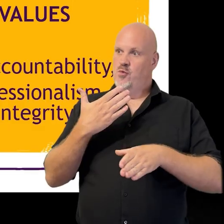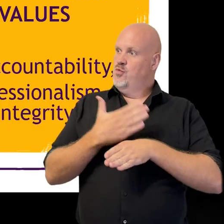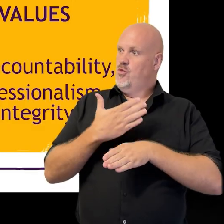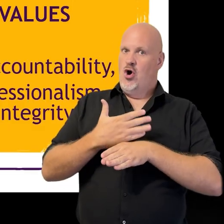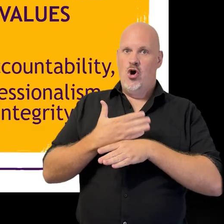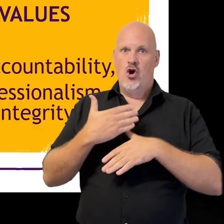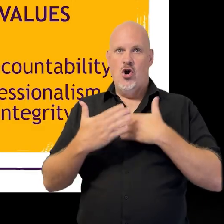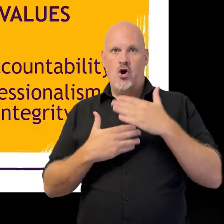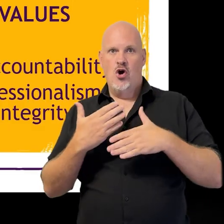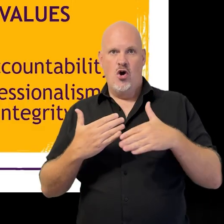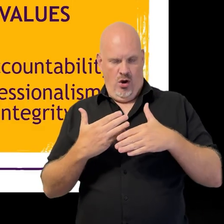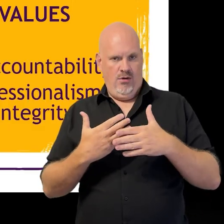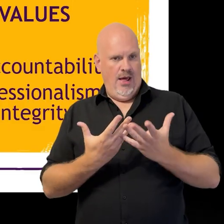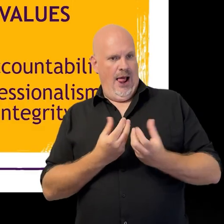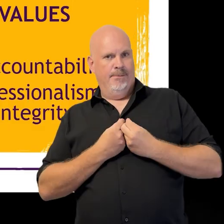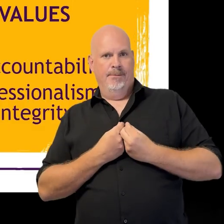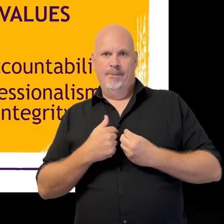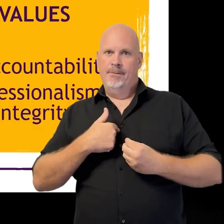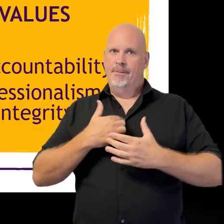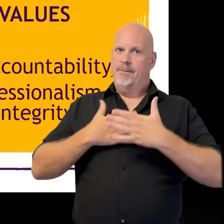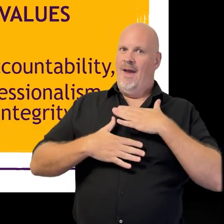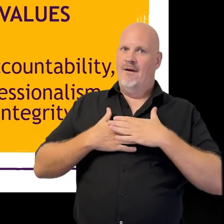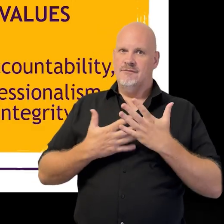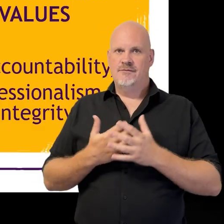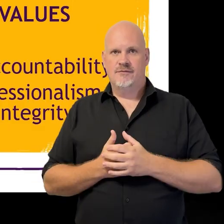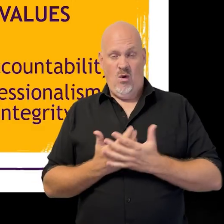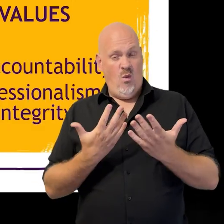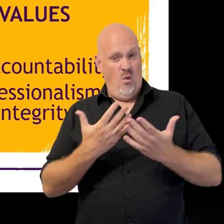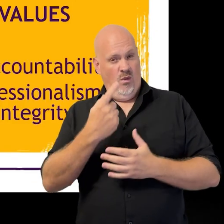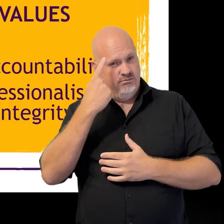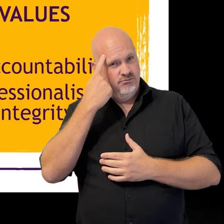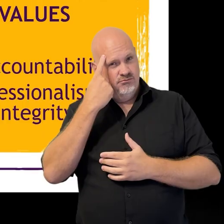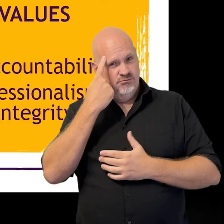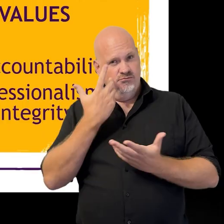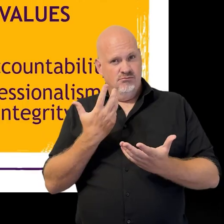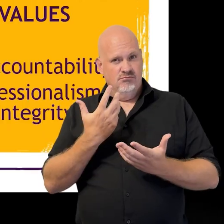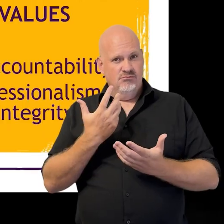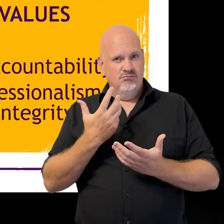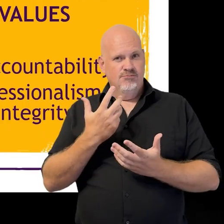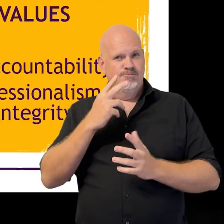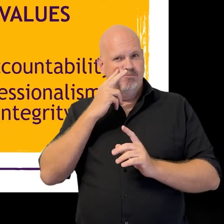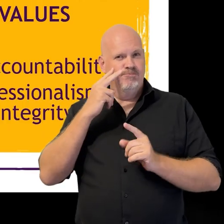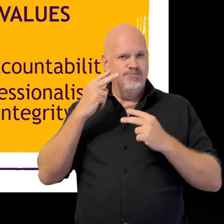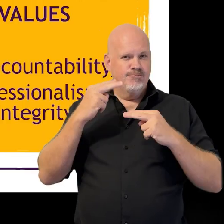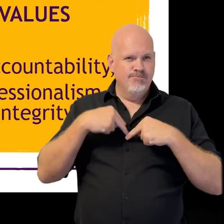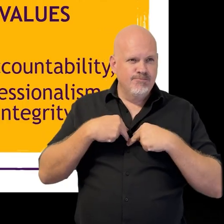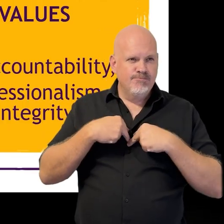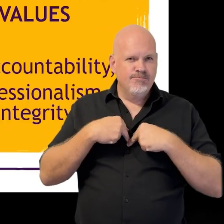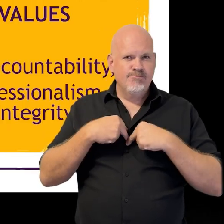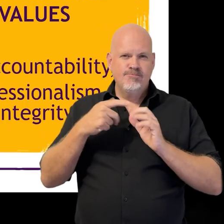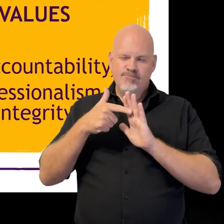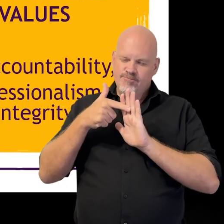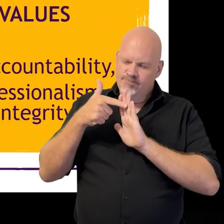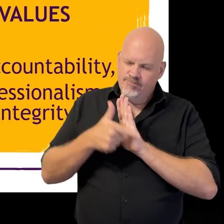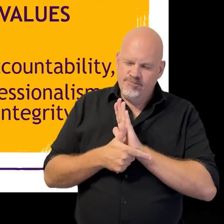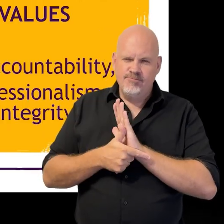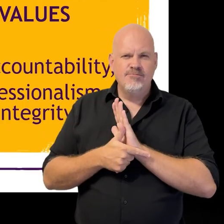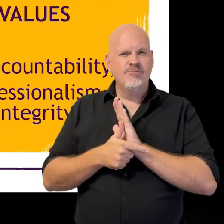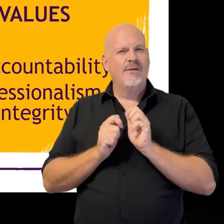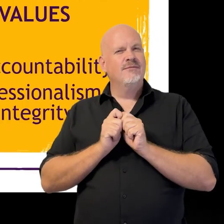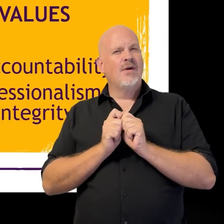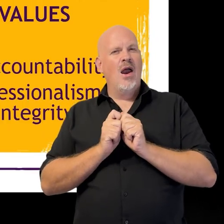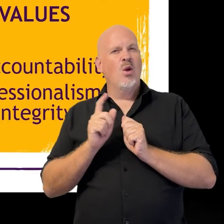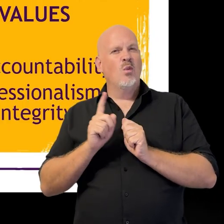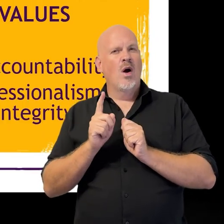like accountability, professionalism, integrity, however or whatever that means to you. So here